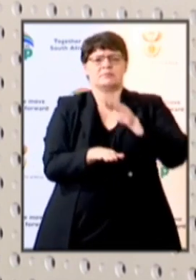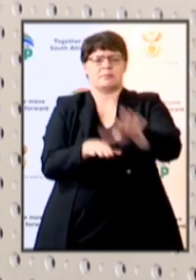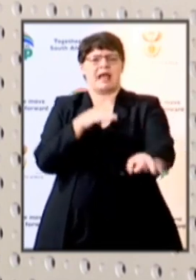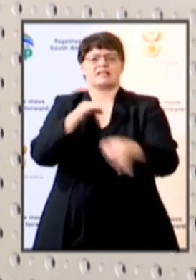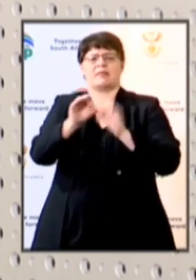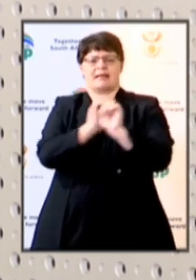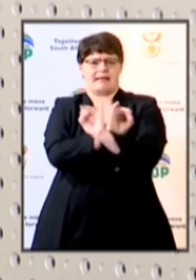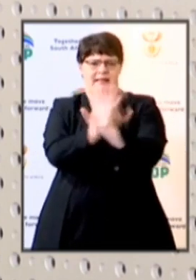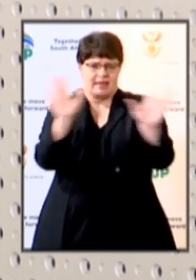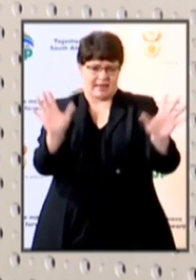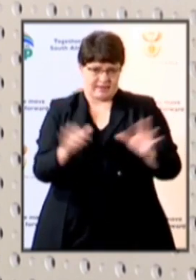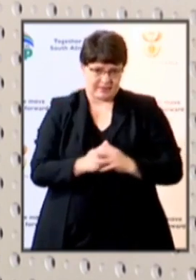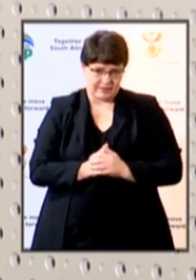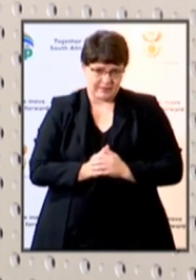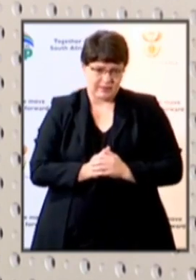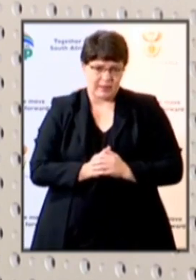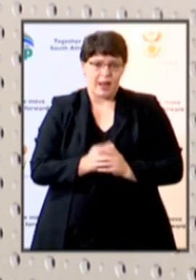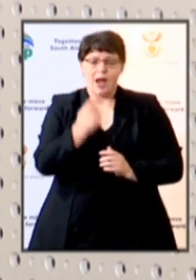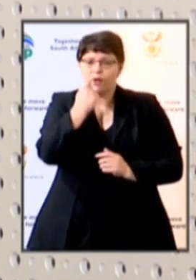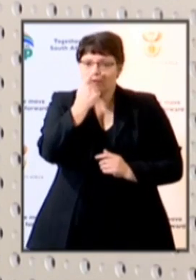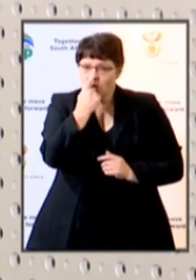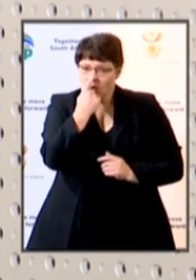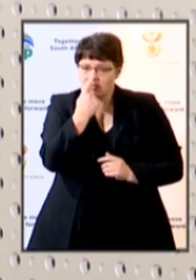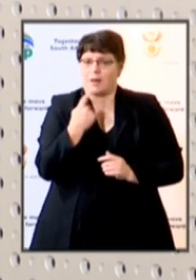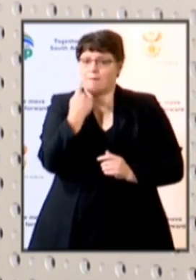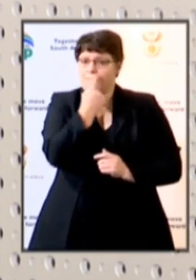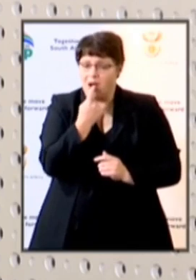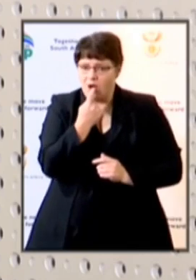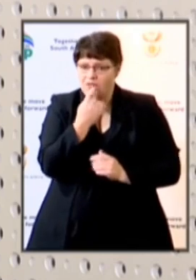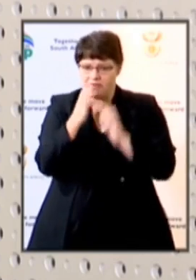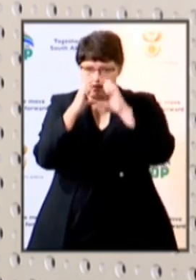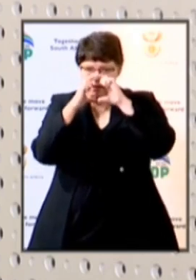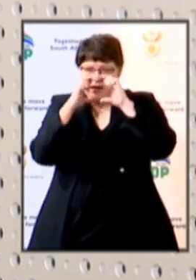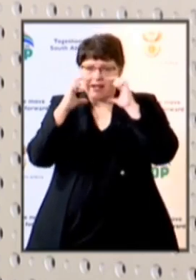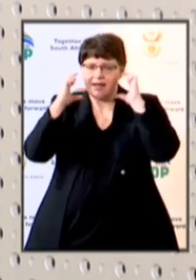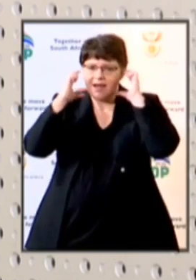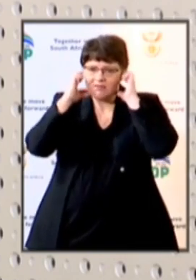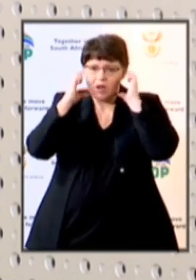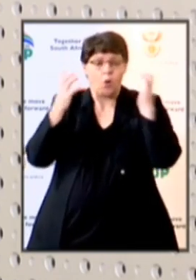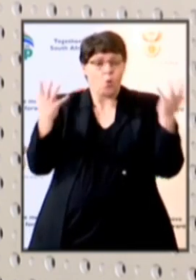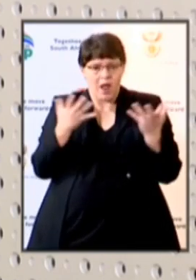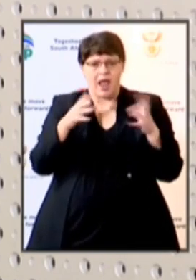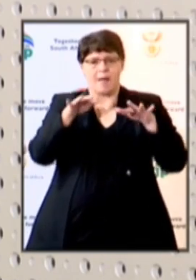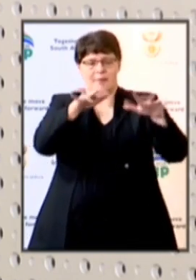you'll have to have your nose and mouth covered in public.